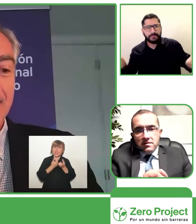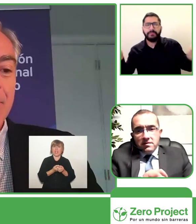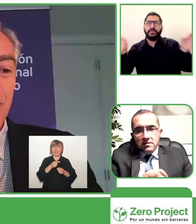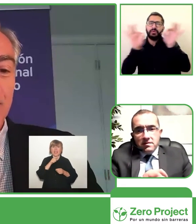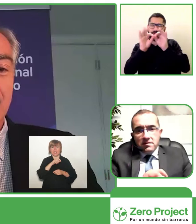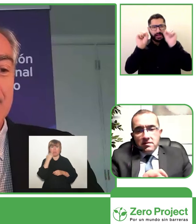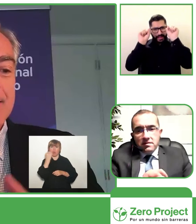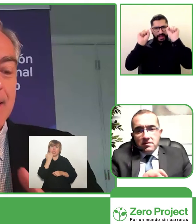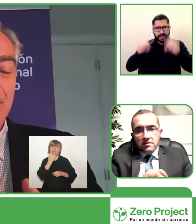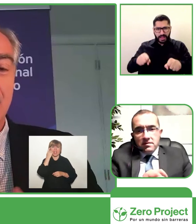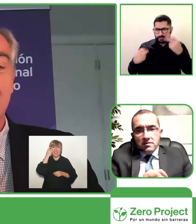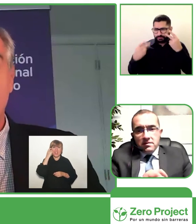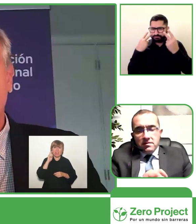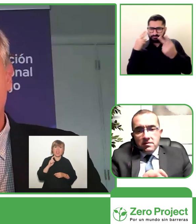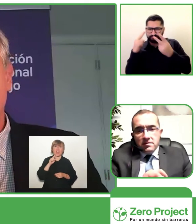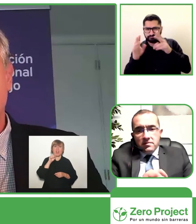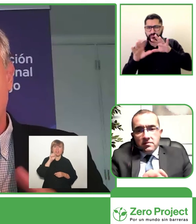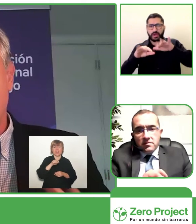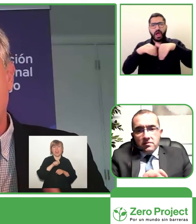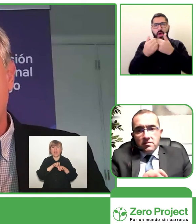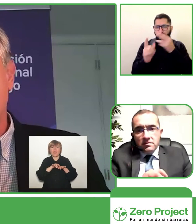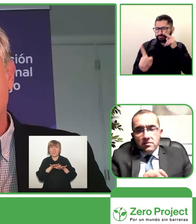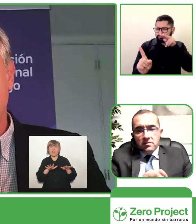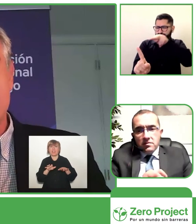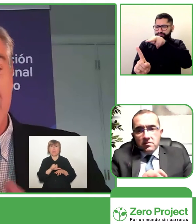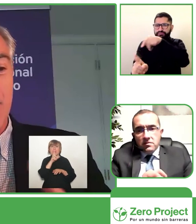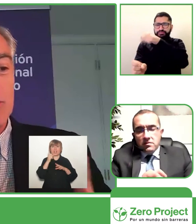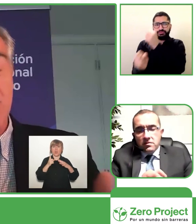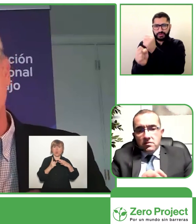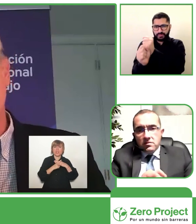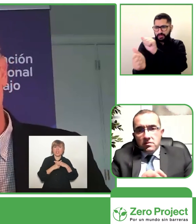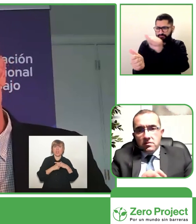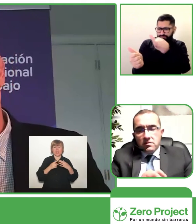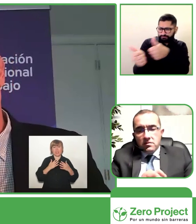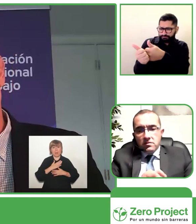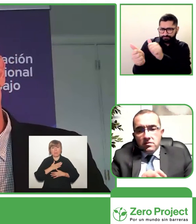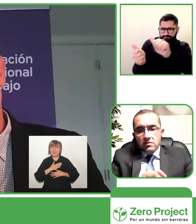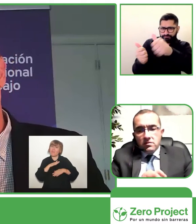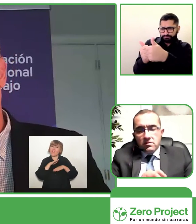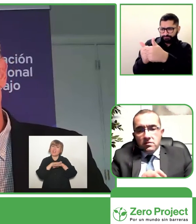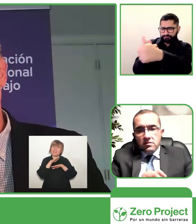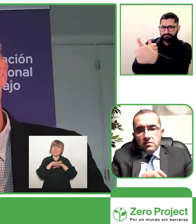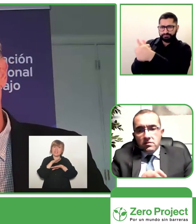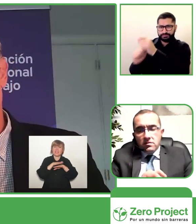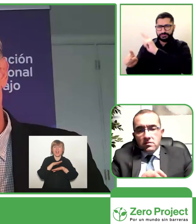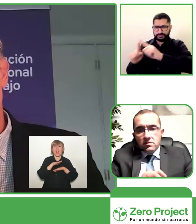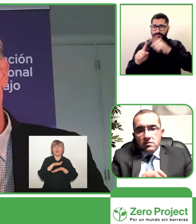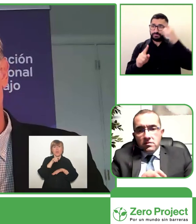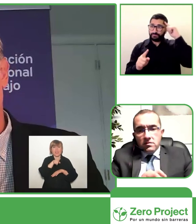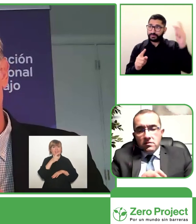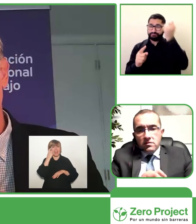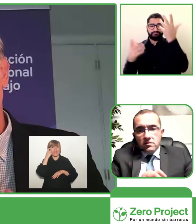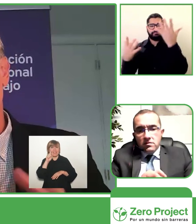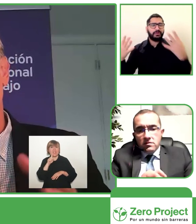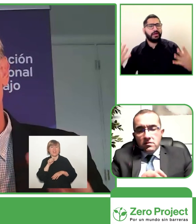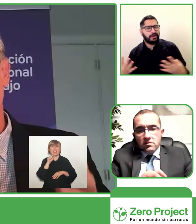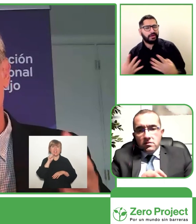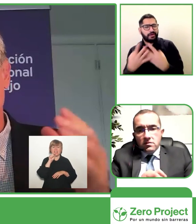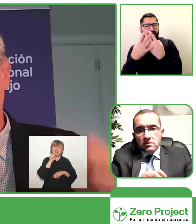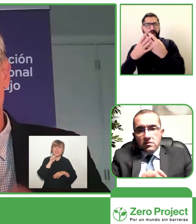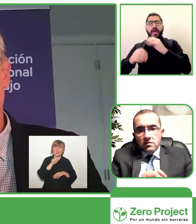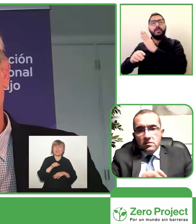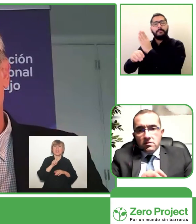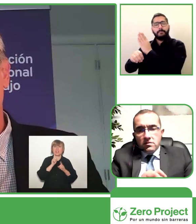our vision and accompany everyone in this important initiative from the network of inclusive companies. And let me